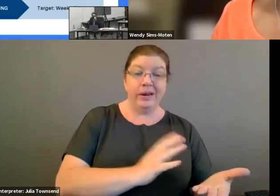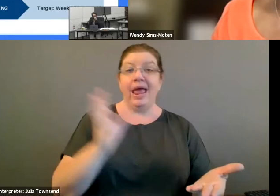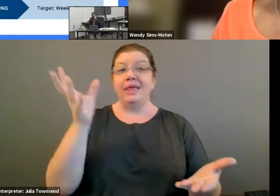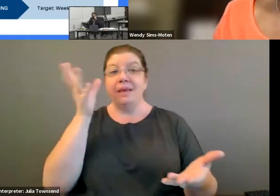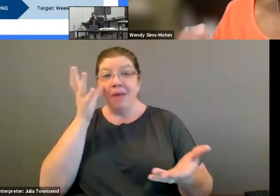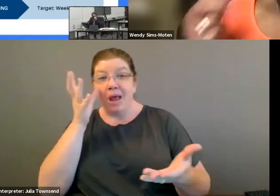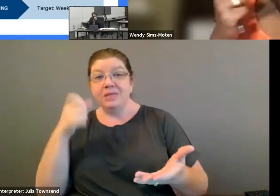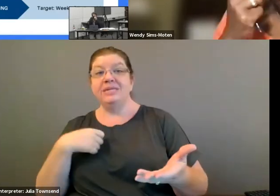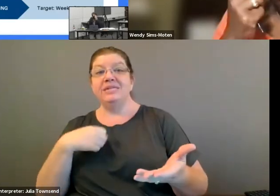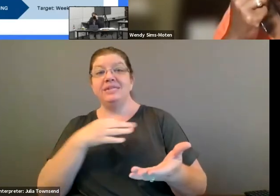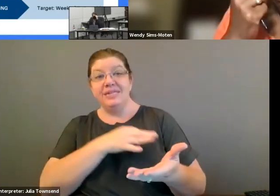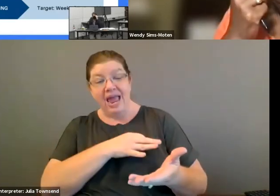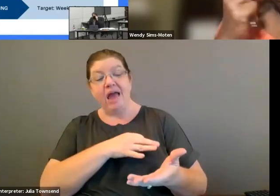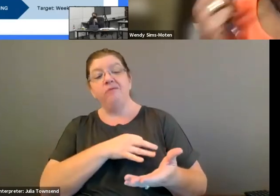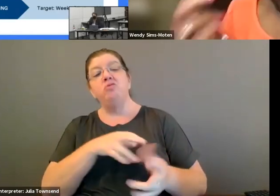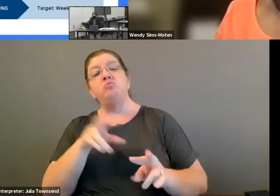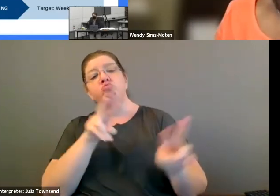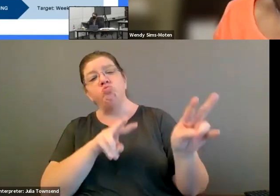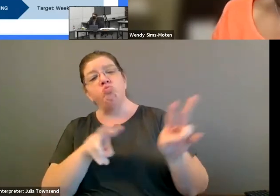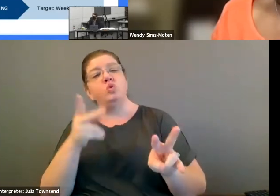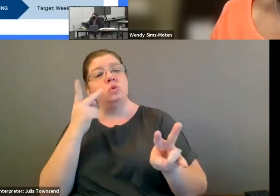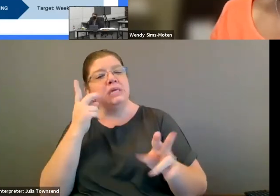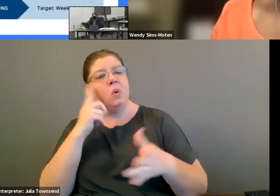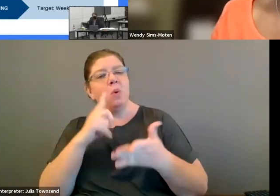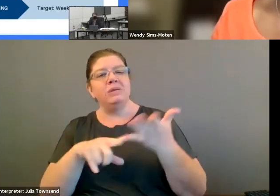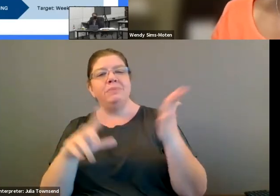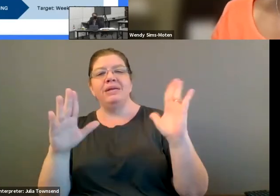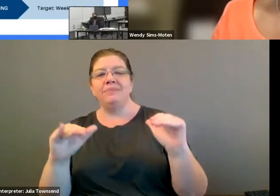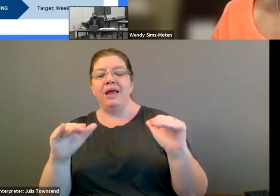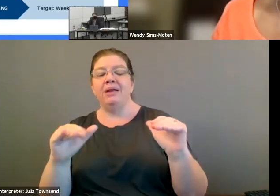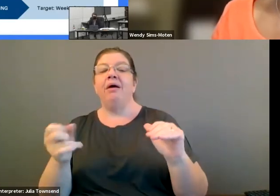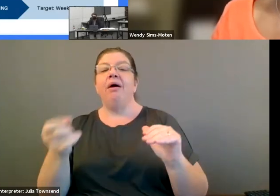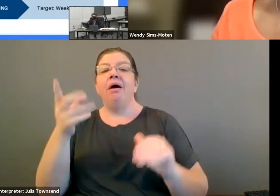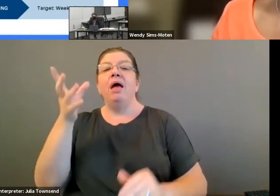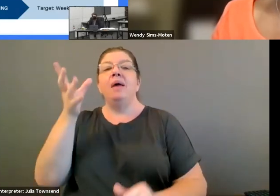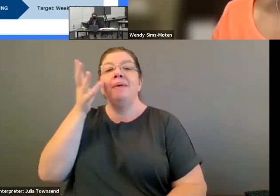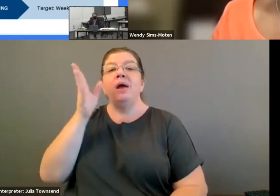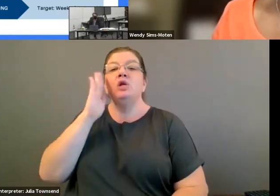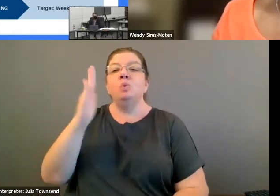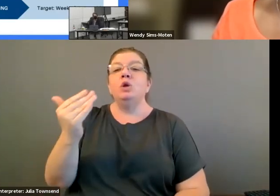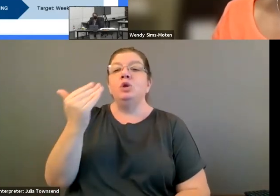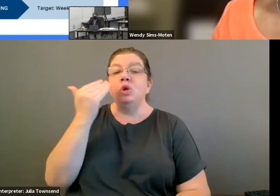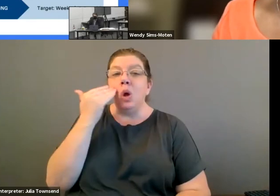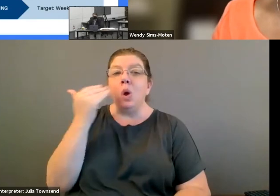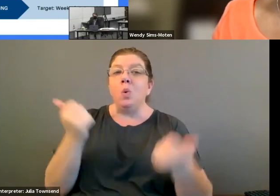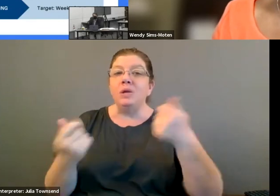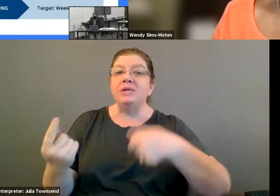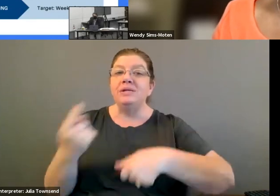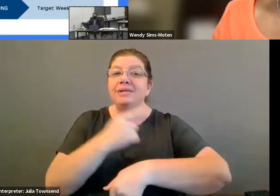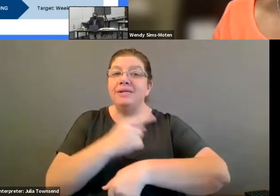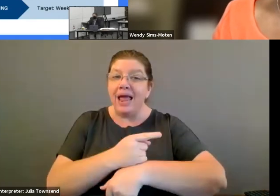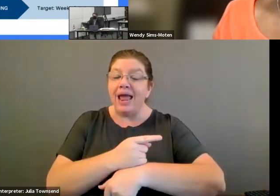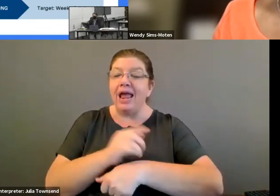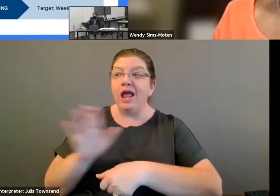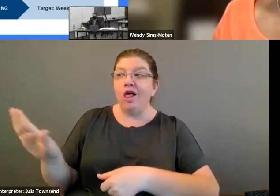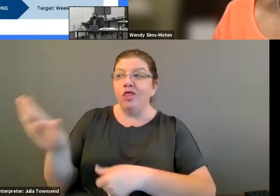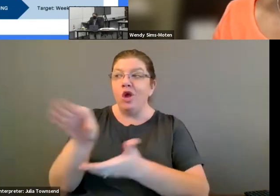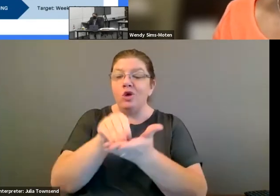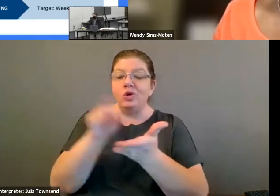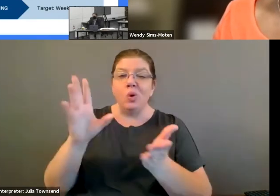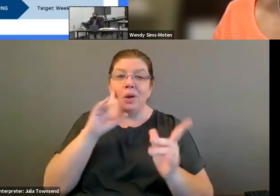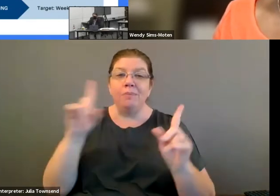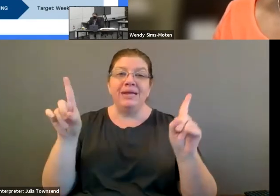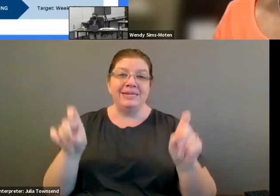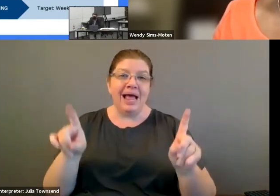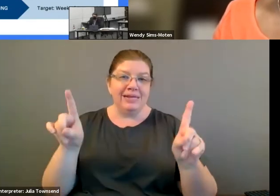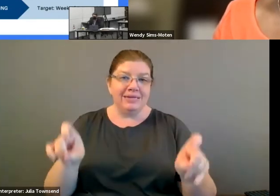and staff out there see what's to be expected. Parents will know which days their students are being tested on.